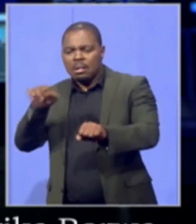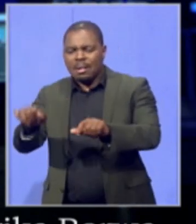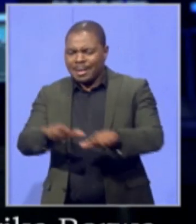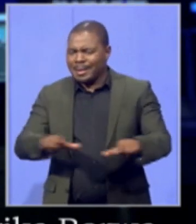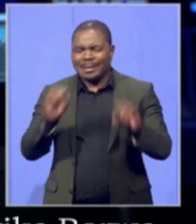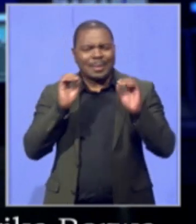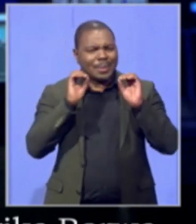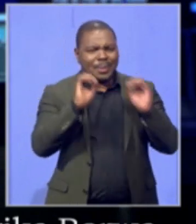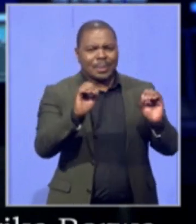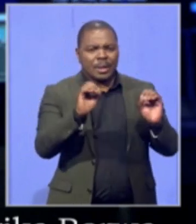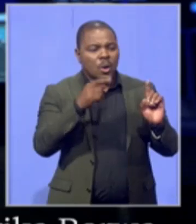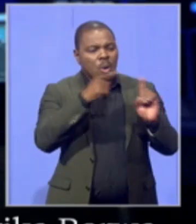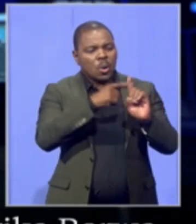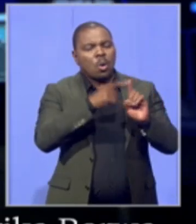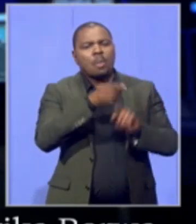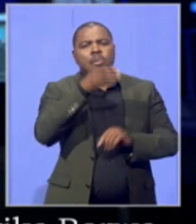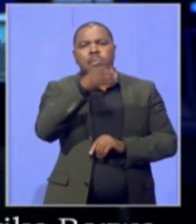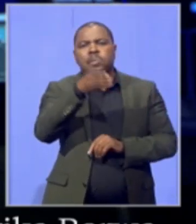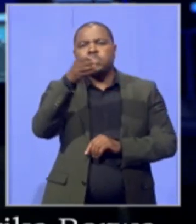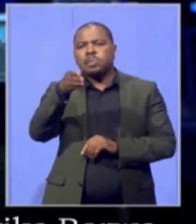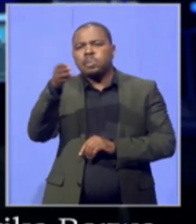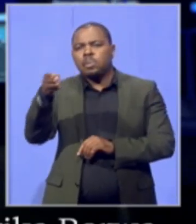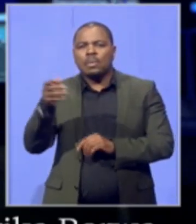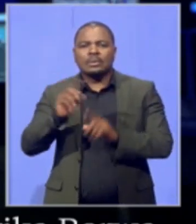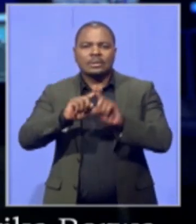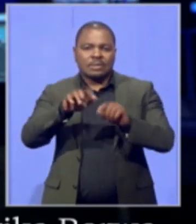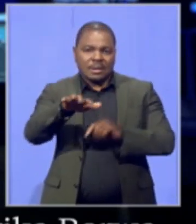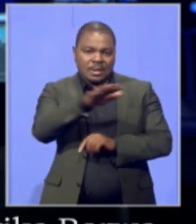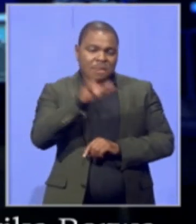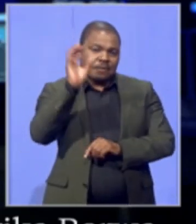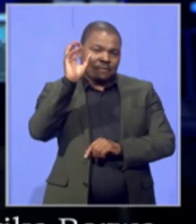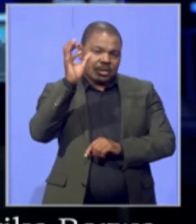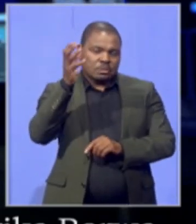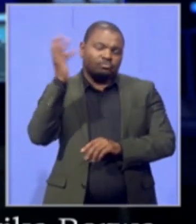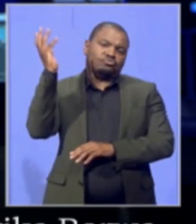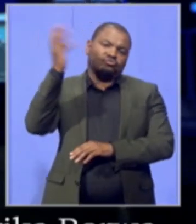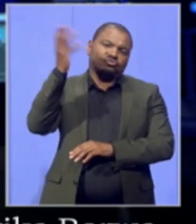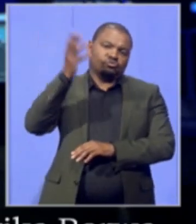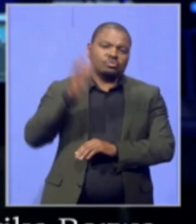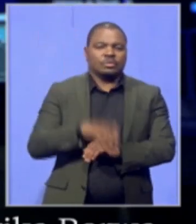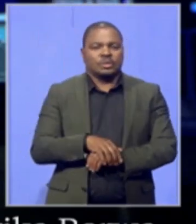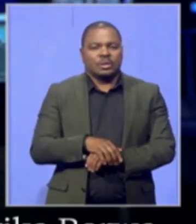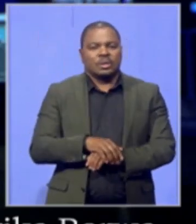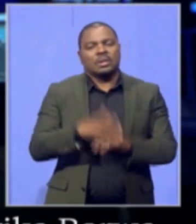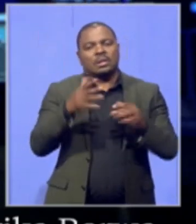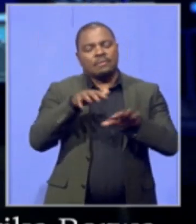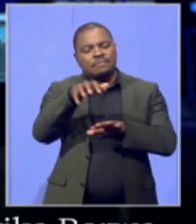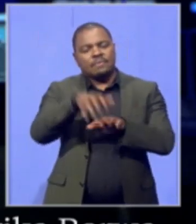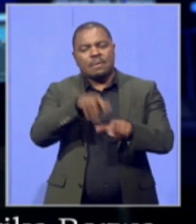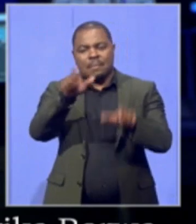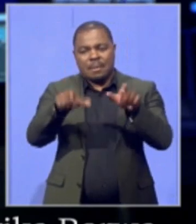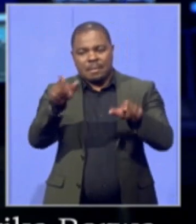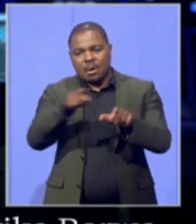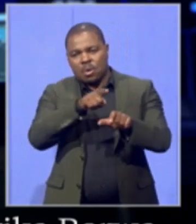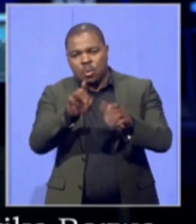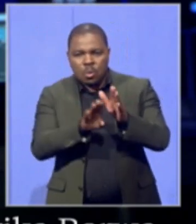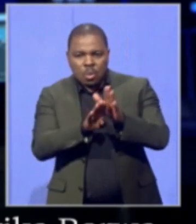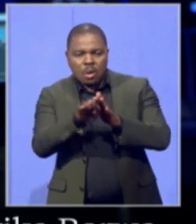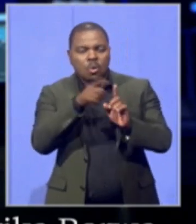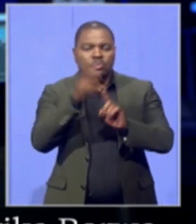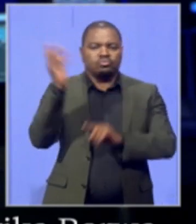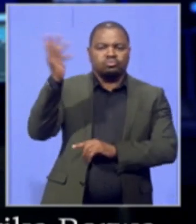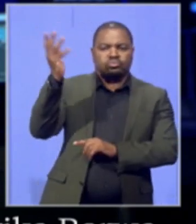sena ha ane a etetse dibaka tse mmalwa tse fapaneng Free State mo aneng a bua le dihwai tse ntseng di tla di